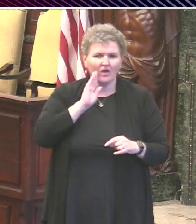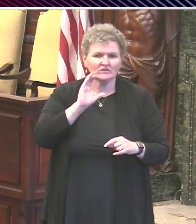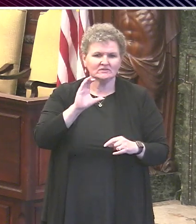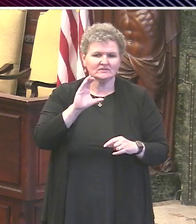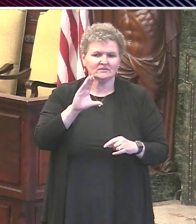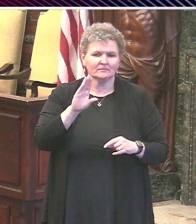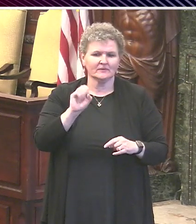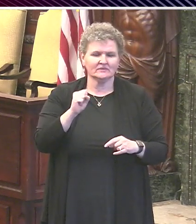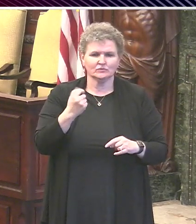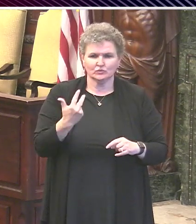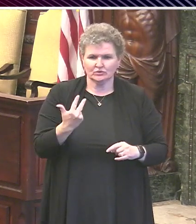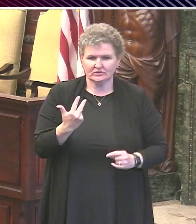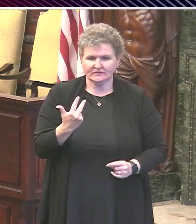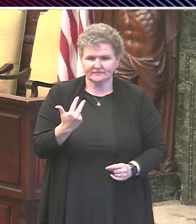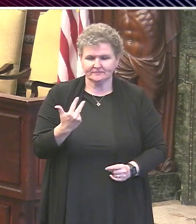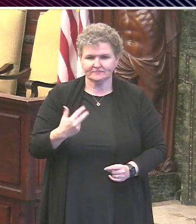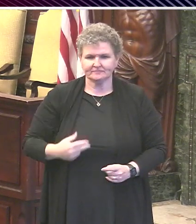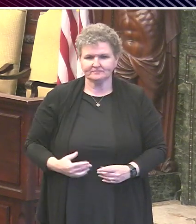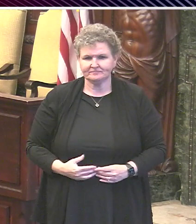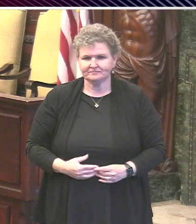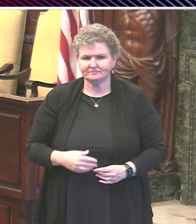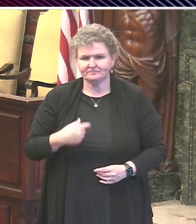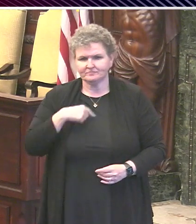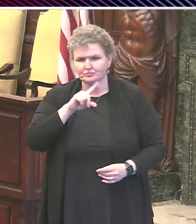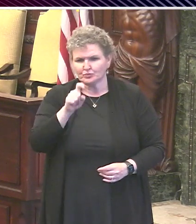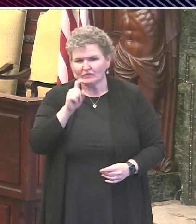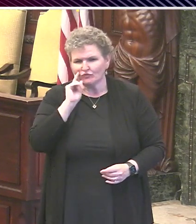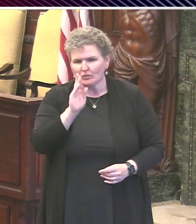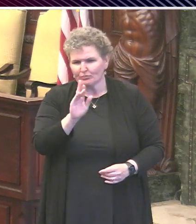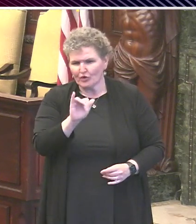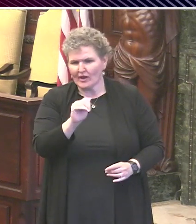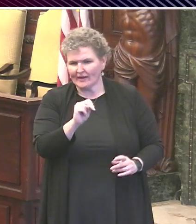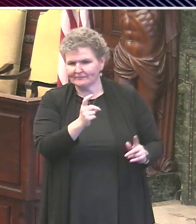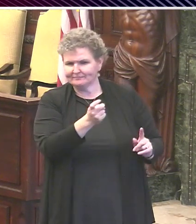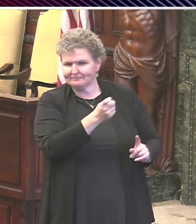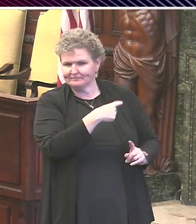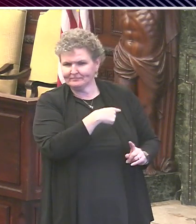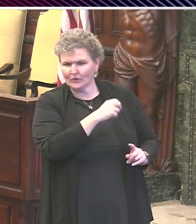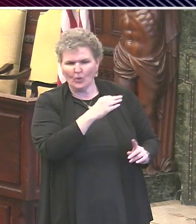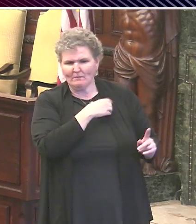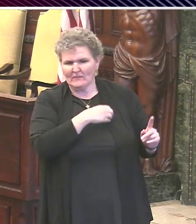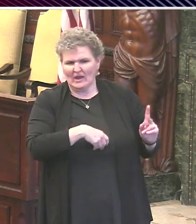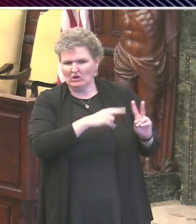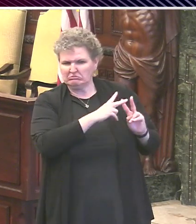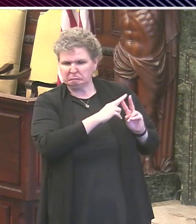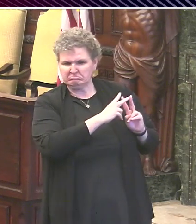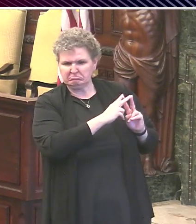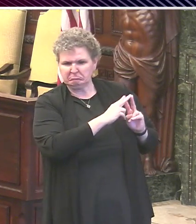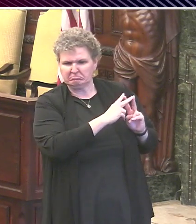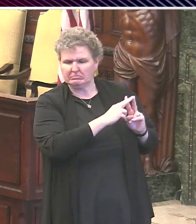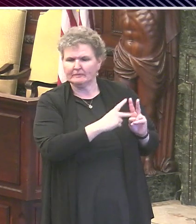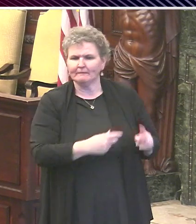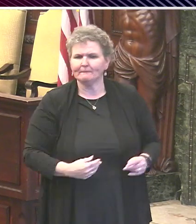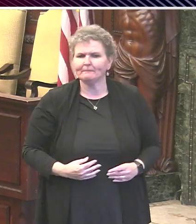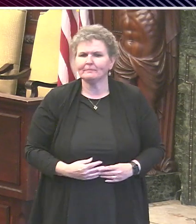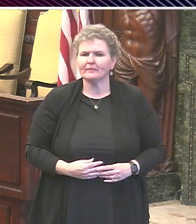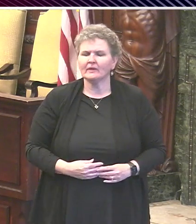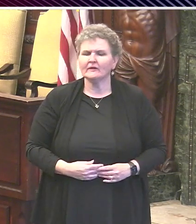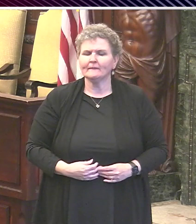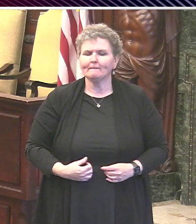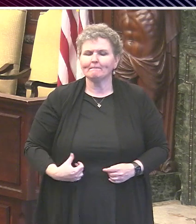Hi, this is just for Brian, or I don't know if Mayor Kenny is back on the call, but just